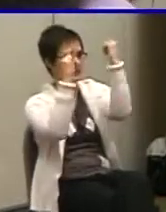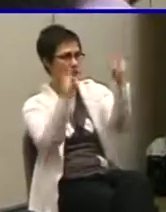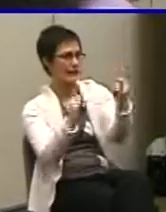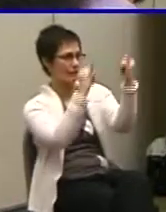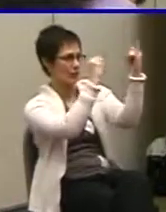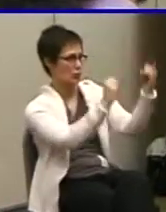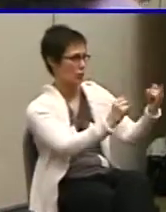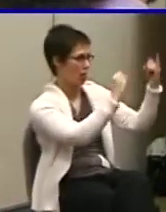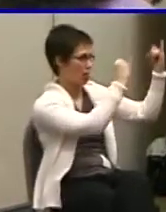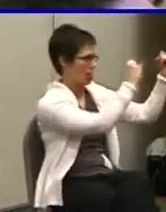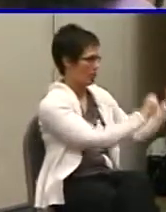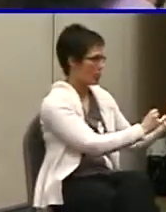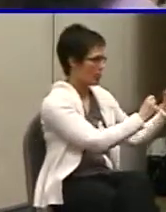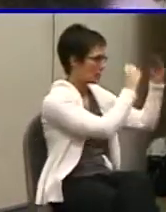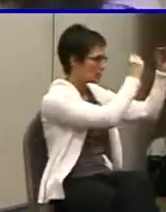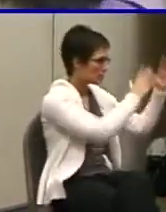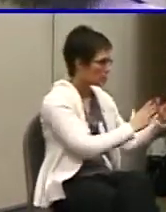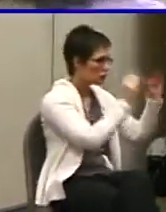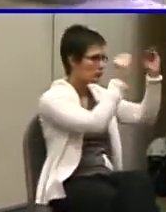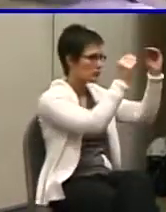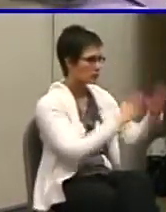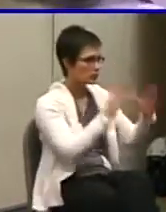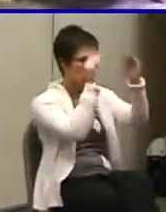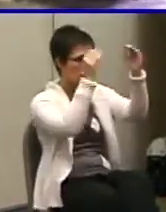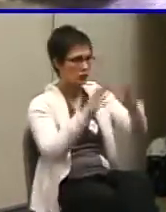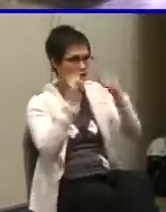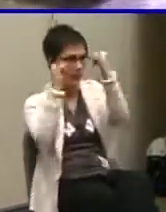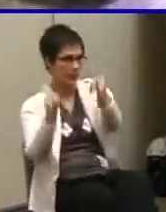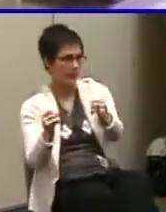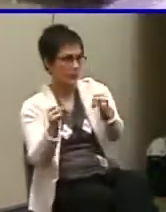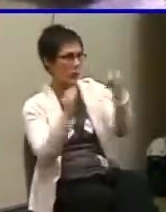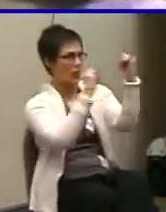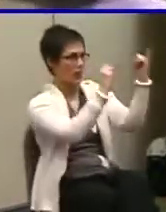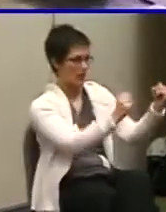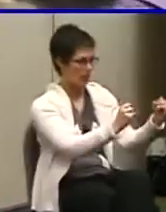Okay, so it could be 3 sources if they're all from teachers, but you spoke to everybody